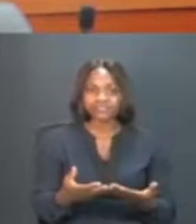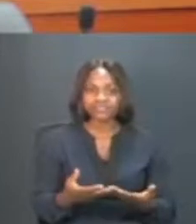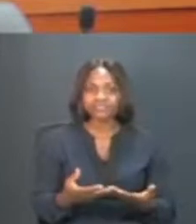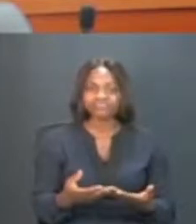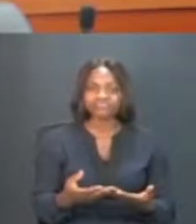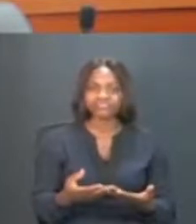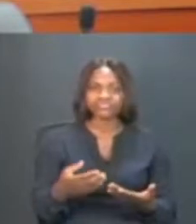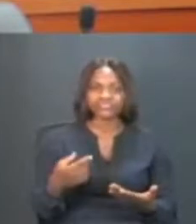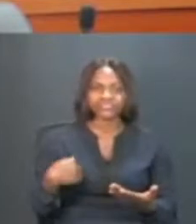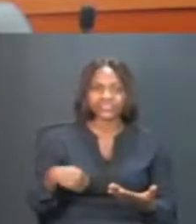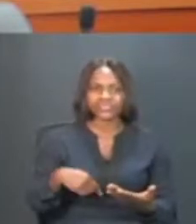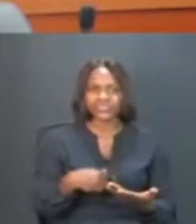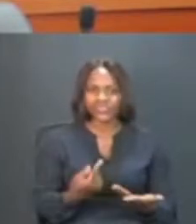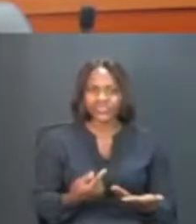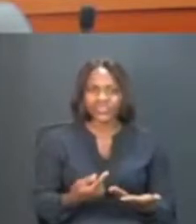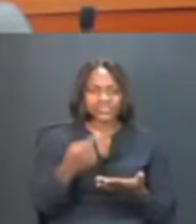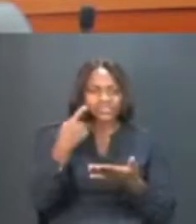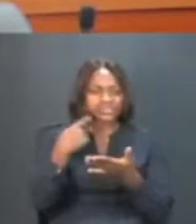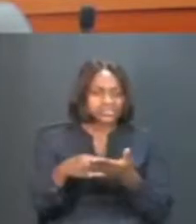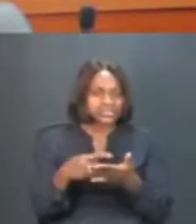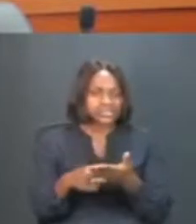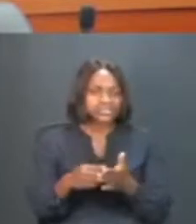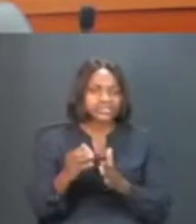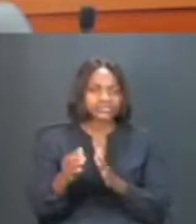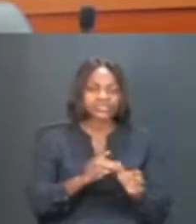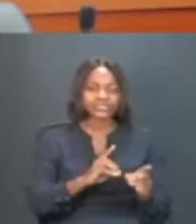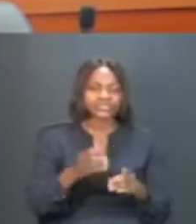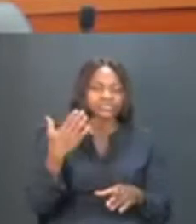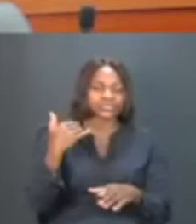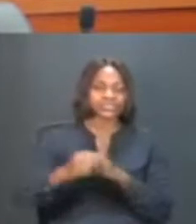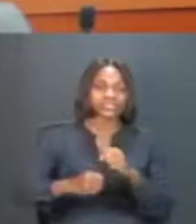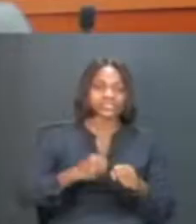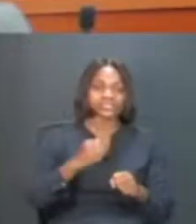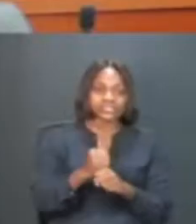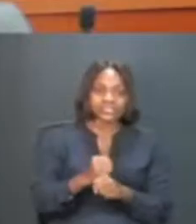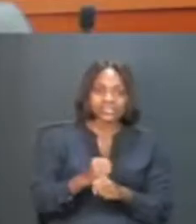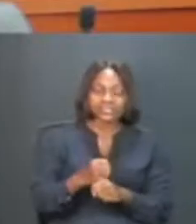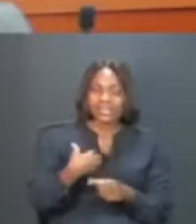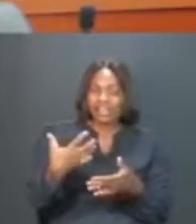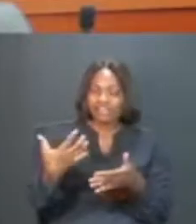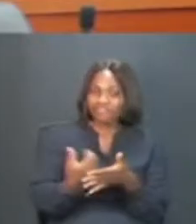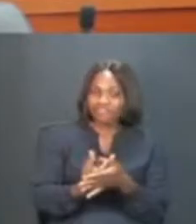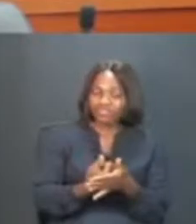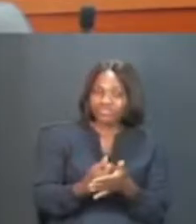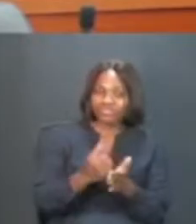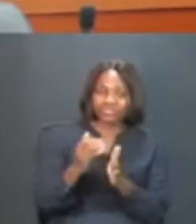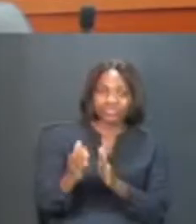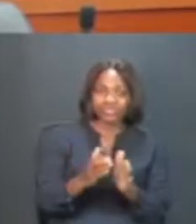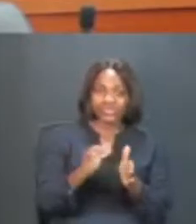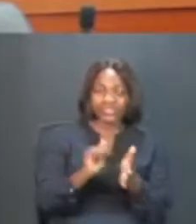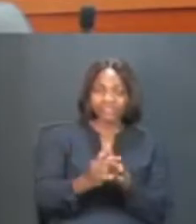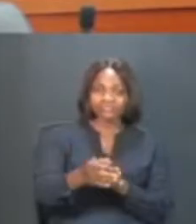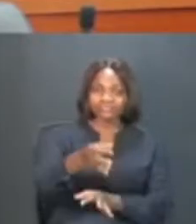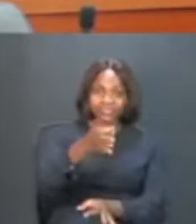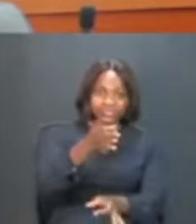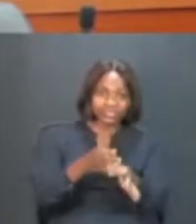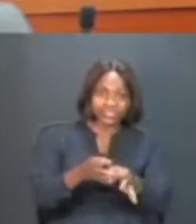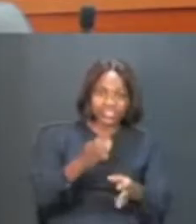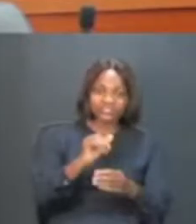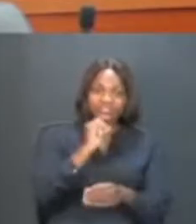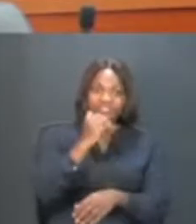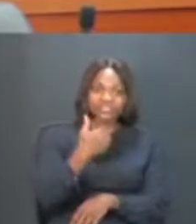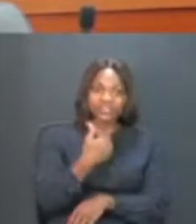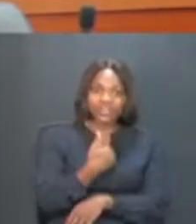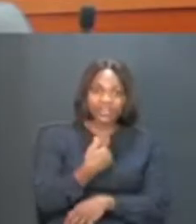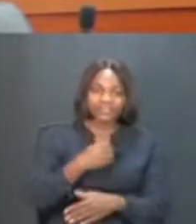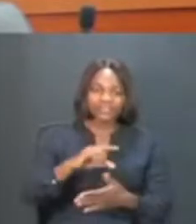to have concluded by last year, do we have a new one that is replacing that? If we don't have a new one,